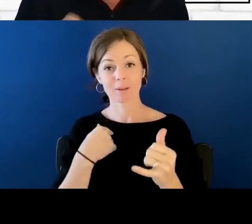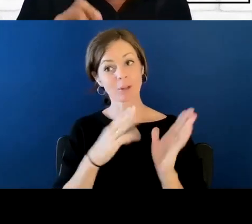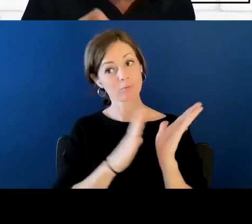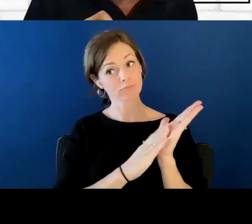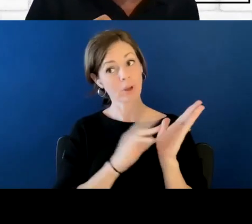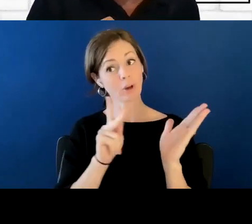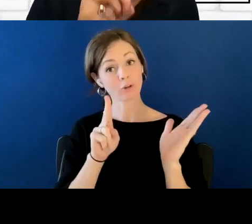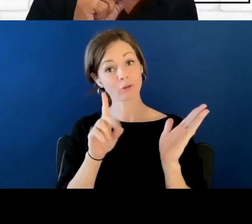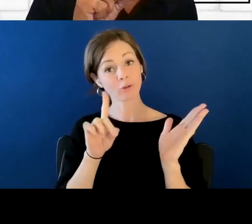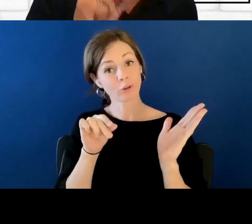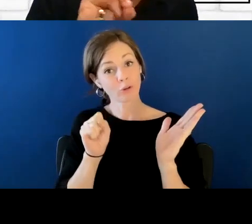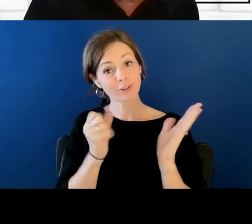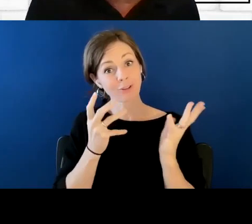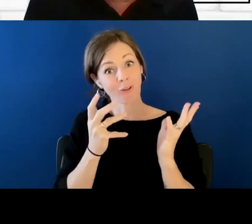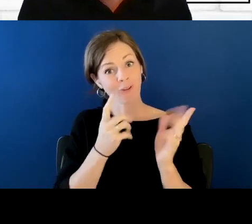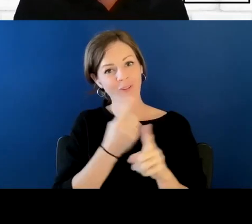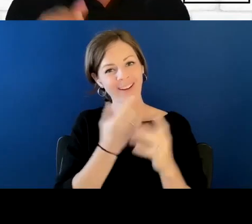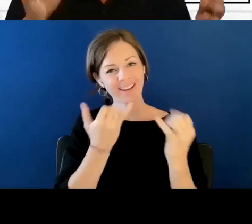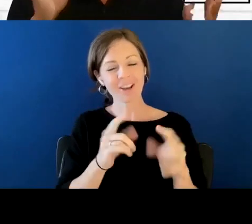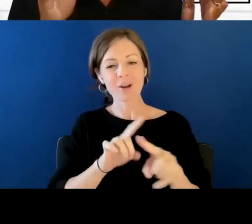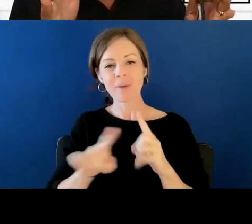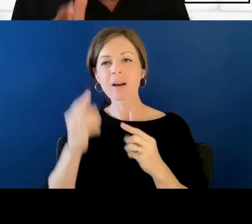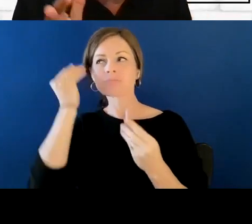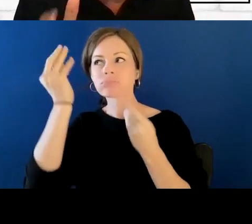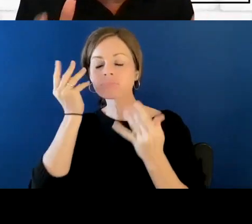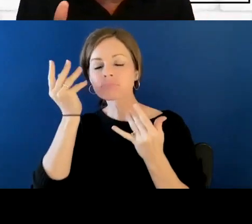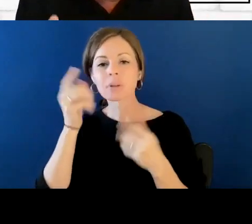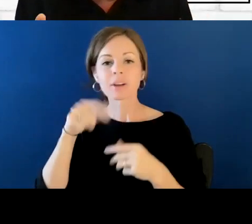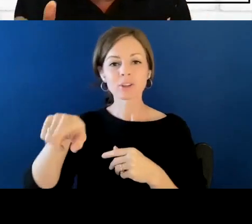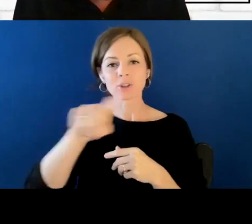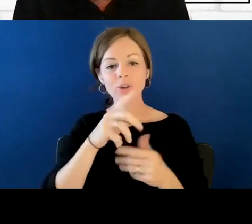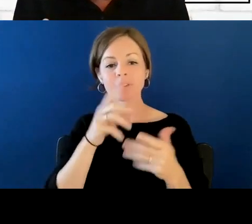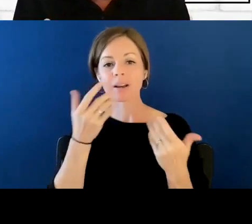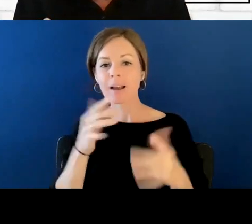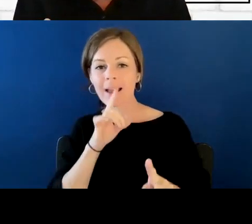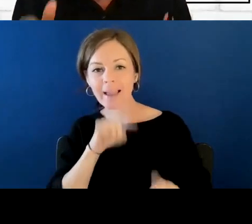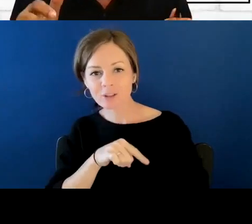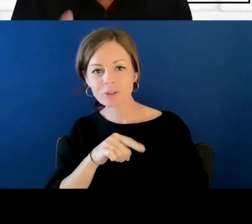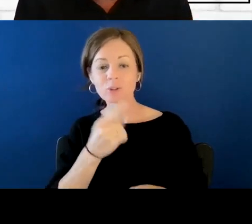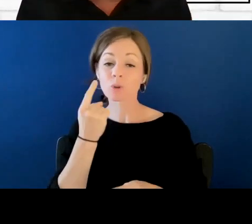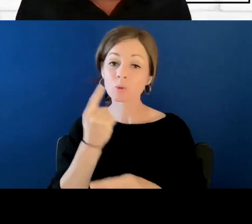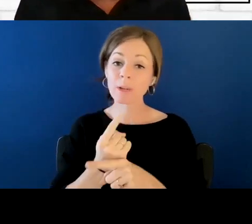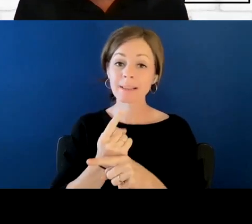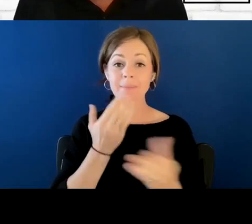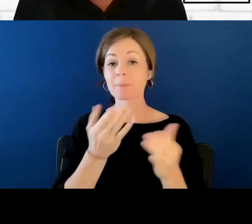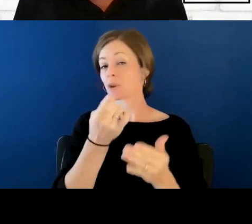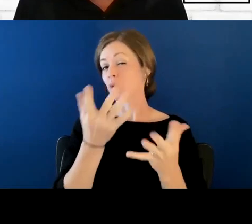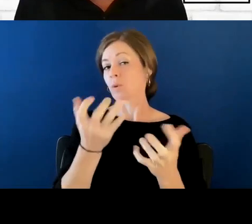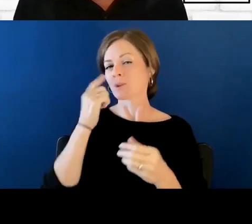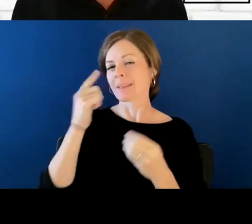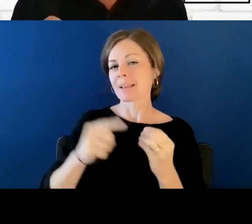I can say to you that just think about this, jammers, as you have answered that question correctly. Maybe you want to think about